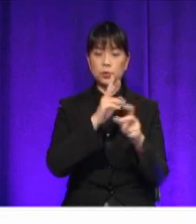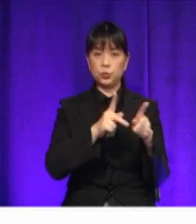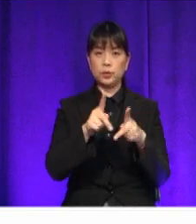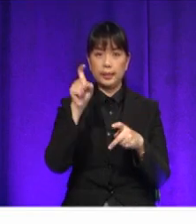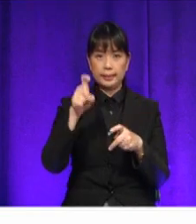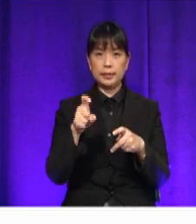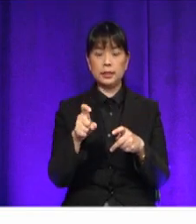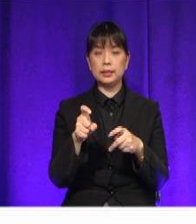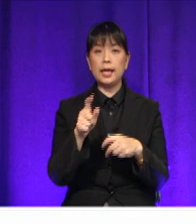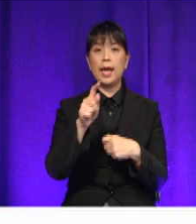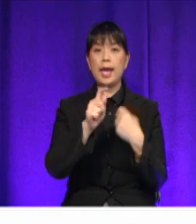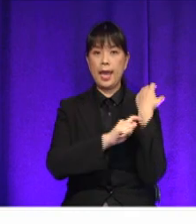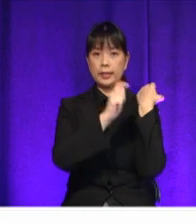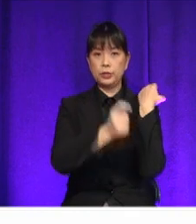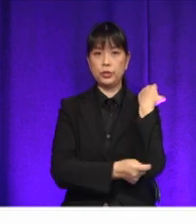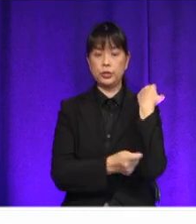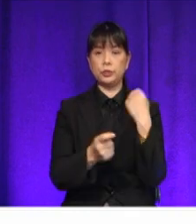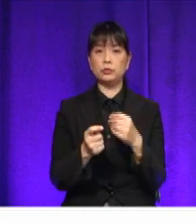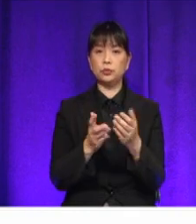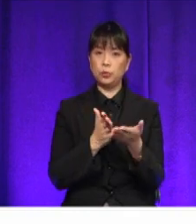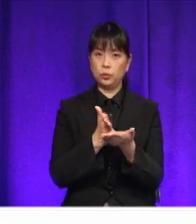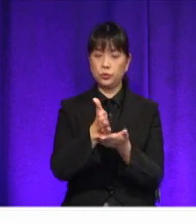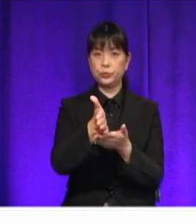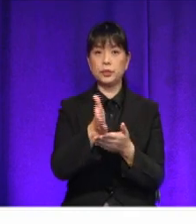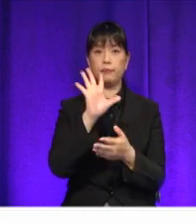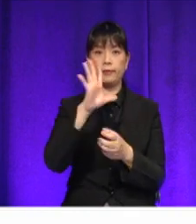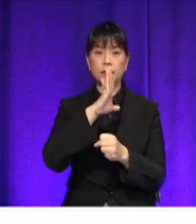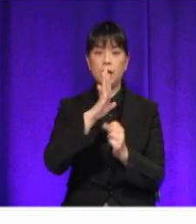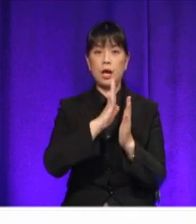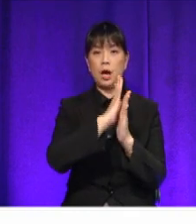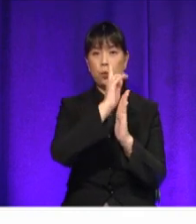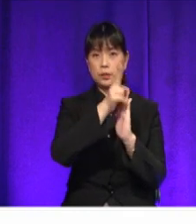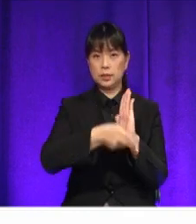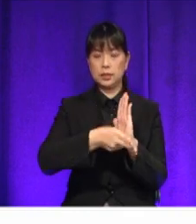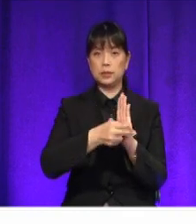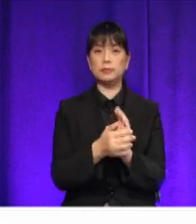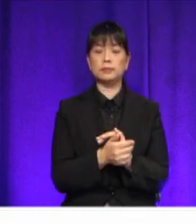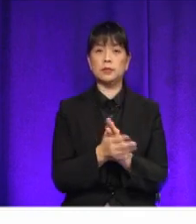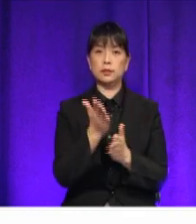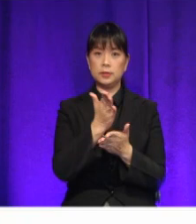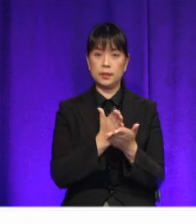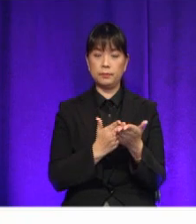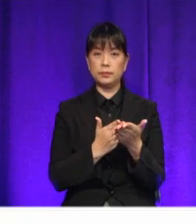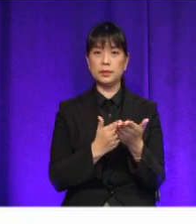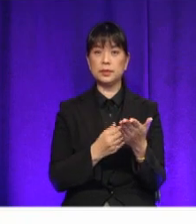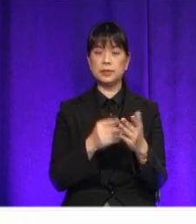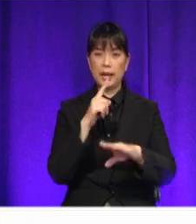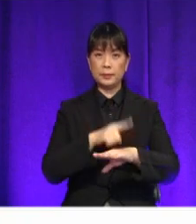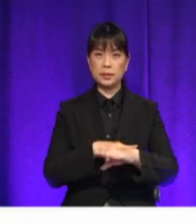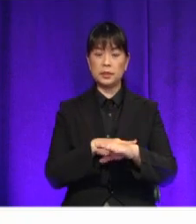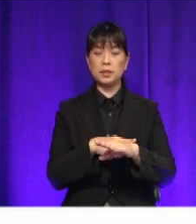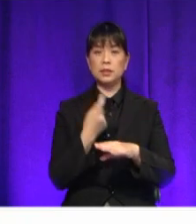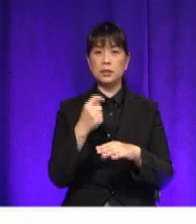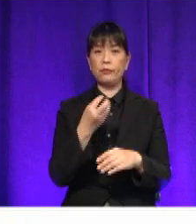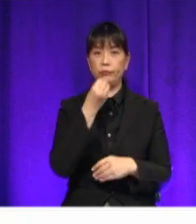to go through those 5 hours. And sometimes the food that are being served out in the canteen are already